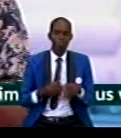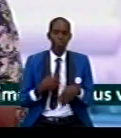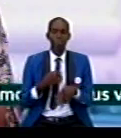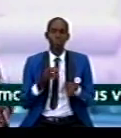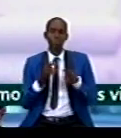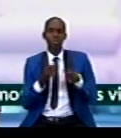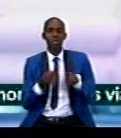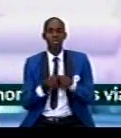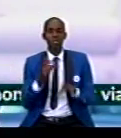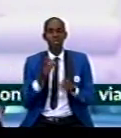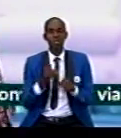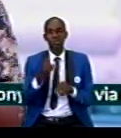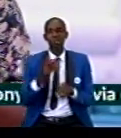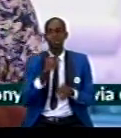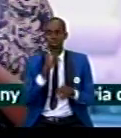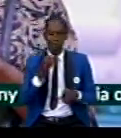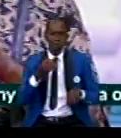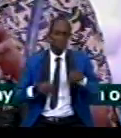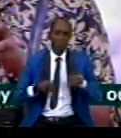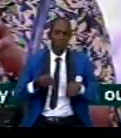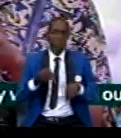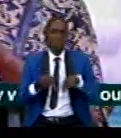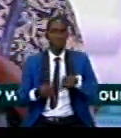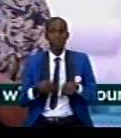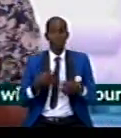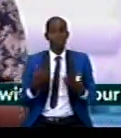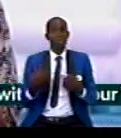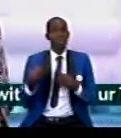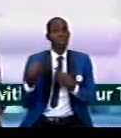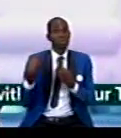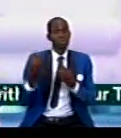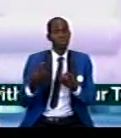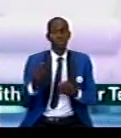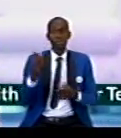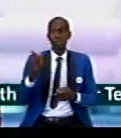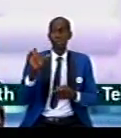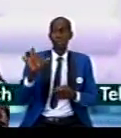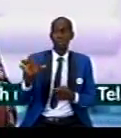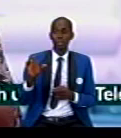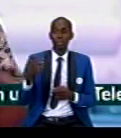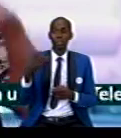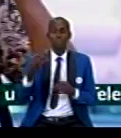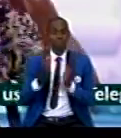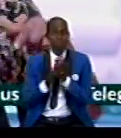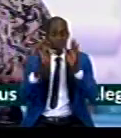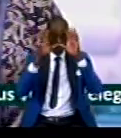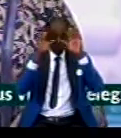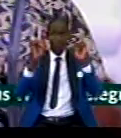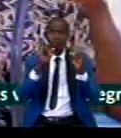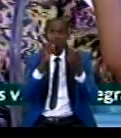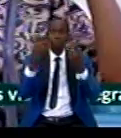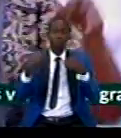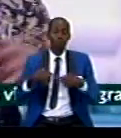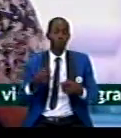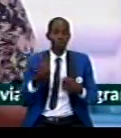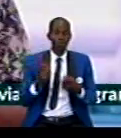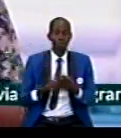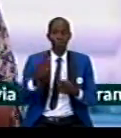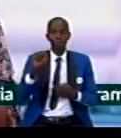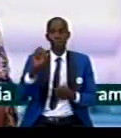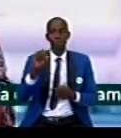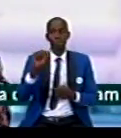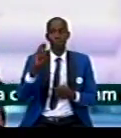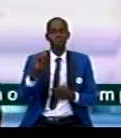to Asaba, there's no need of me to go to any pharmacy or to get drug. I will use it like that and come to